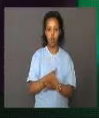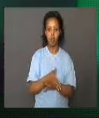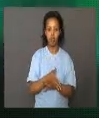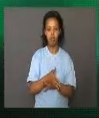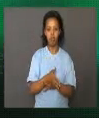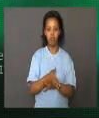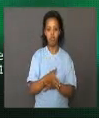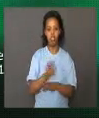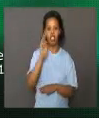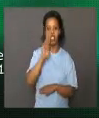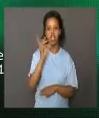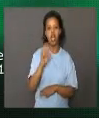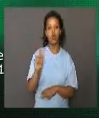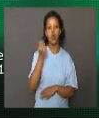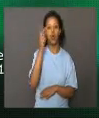As we know,